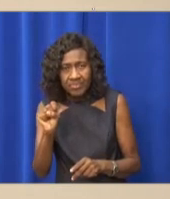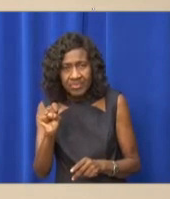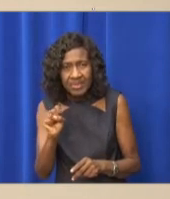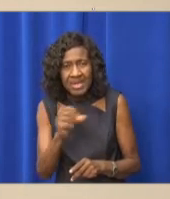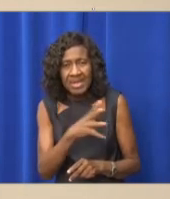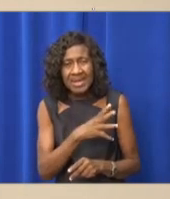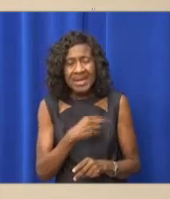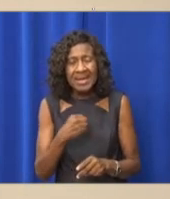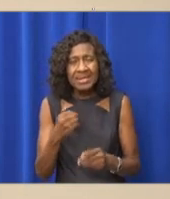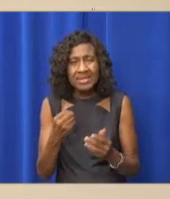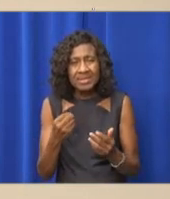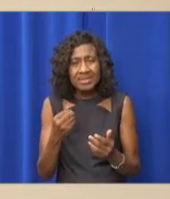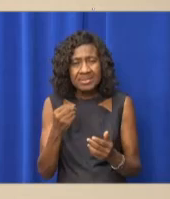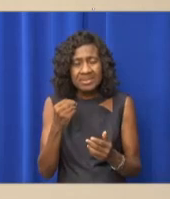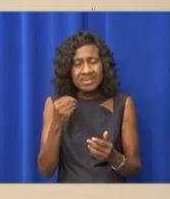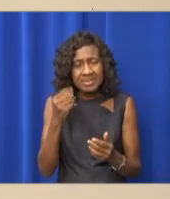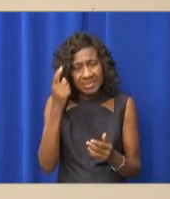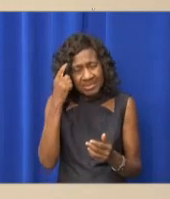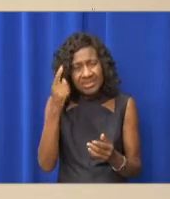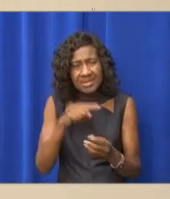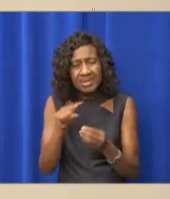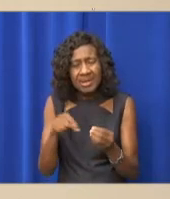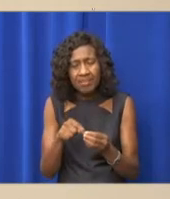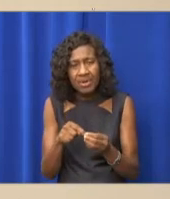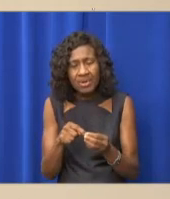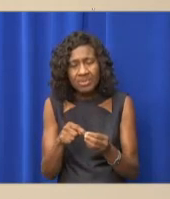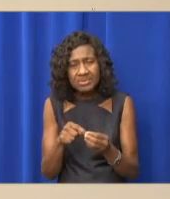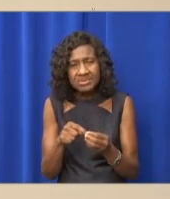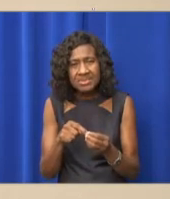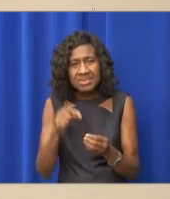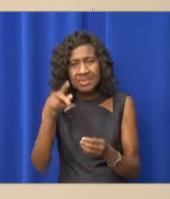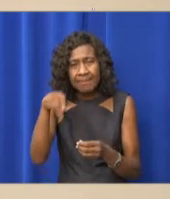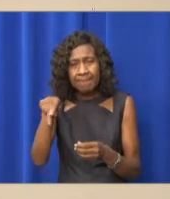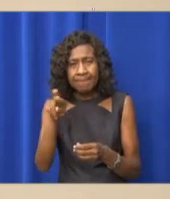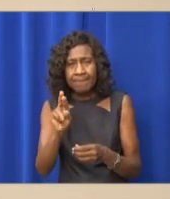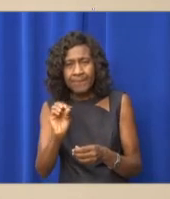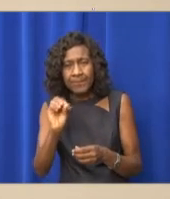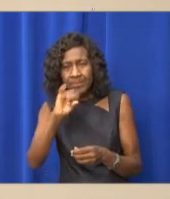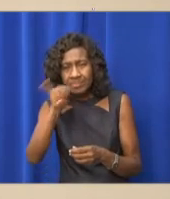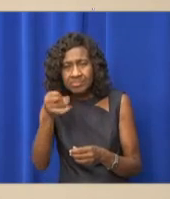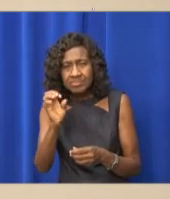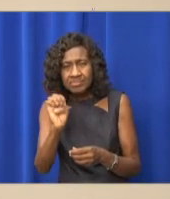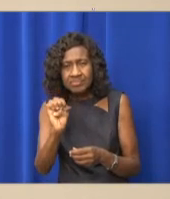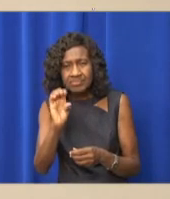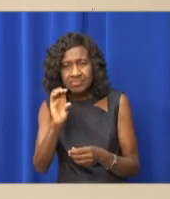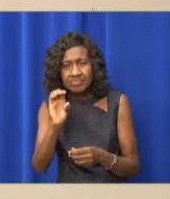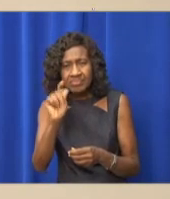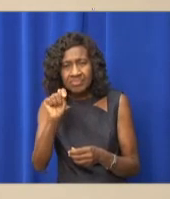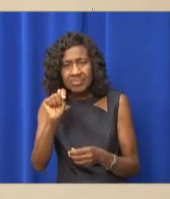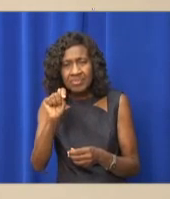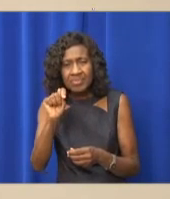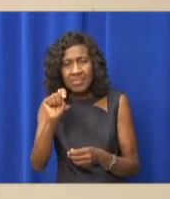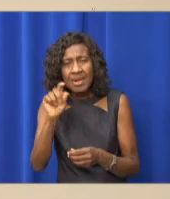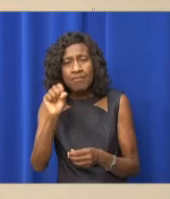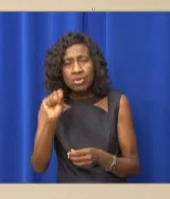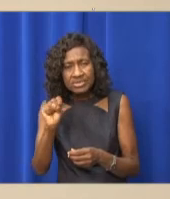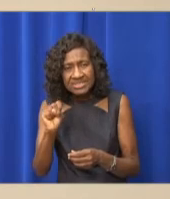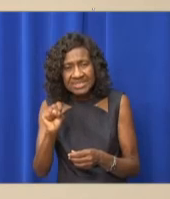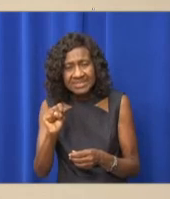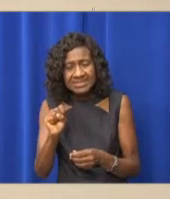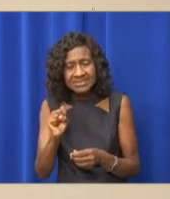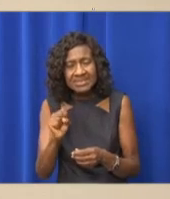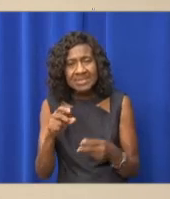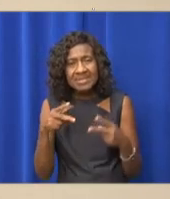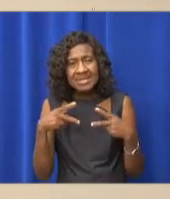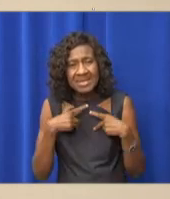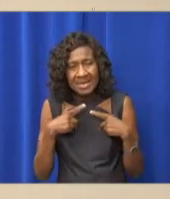actually under construction at the time that the shutdown, the lockdown was imposed, and we get